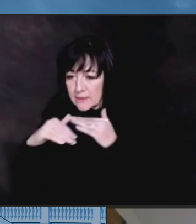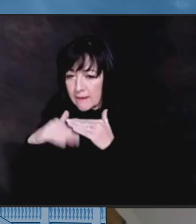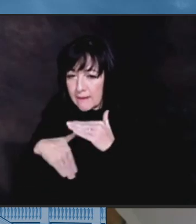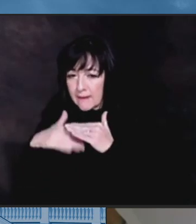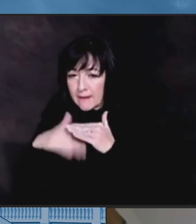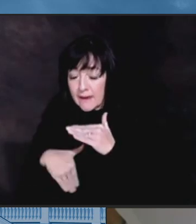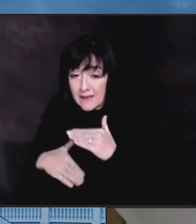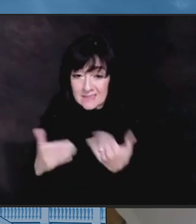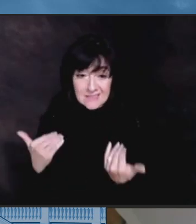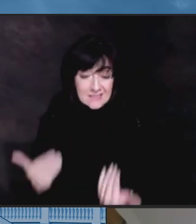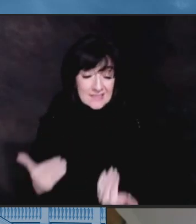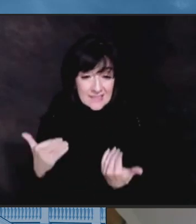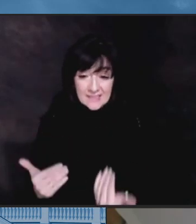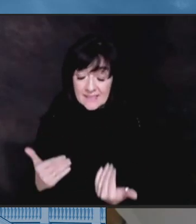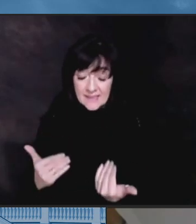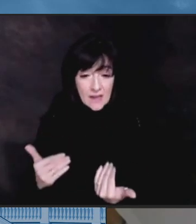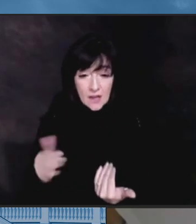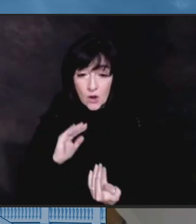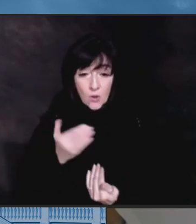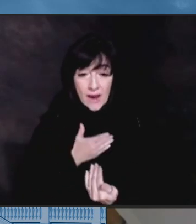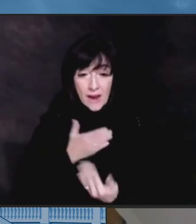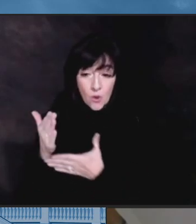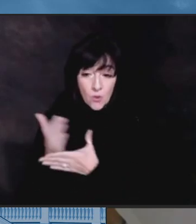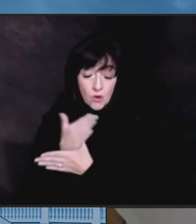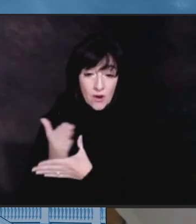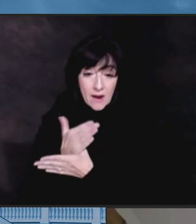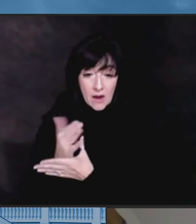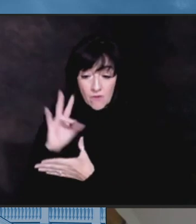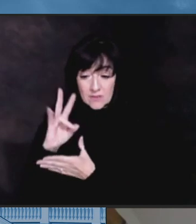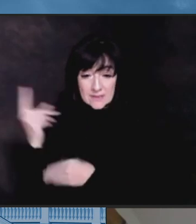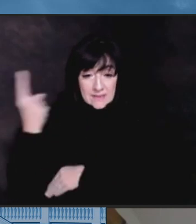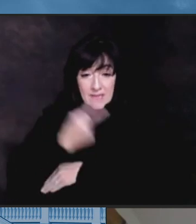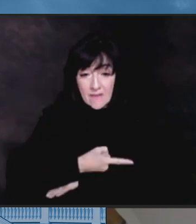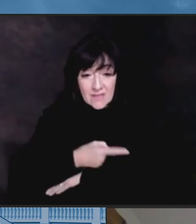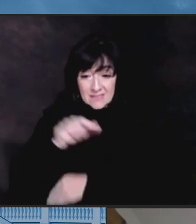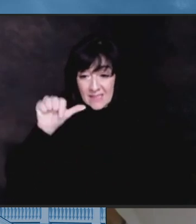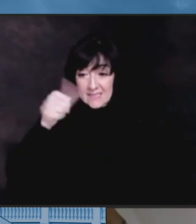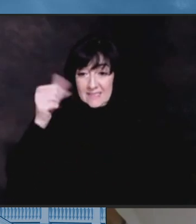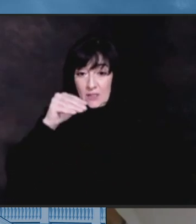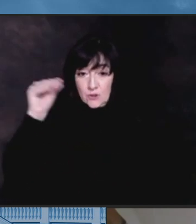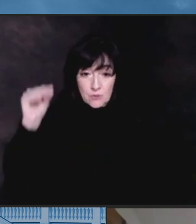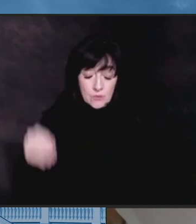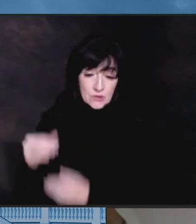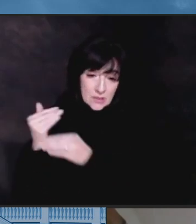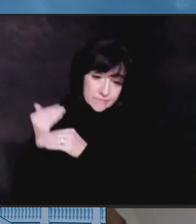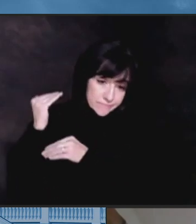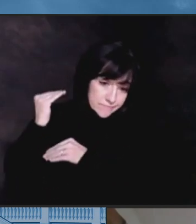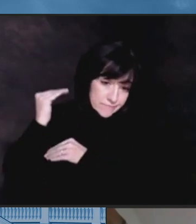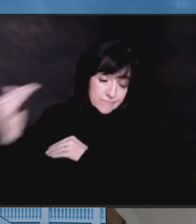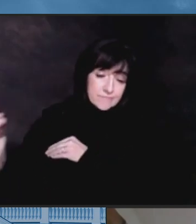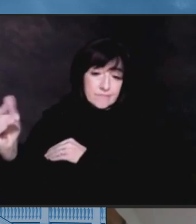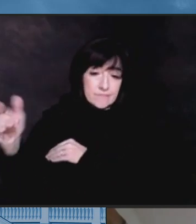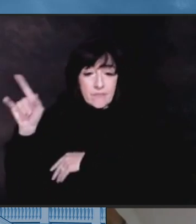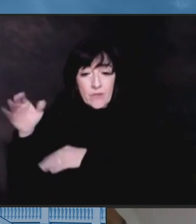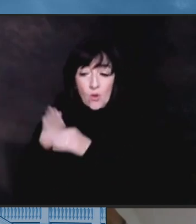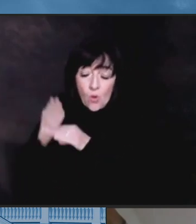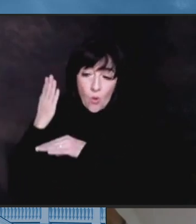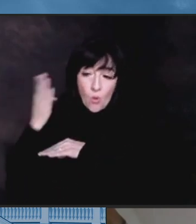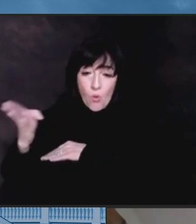approaching, on a 7-day moving average, as you'll see in a minute, 10%. So significantly above the